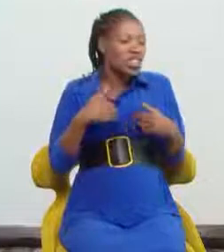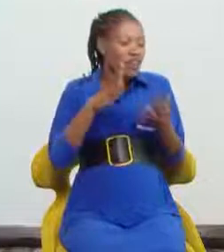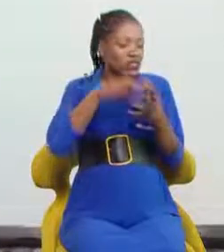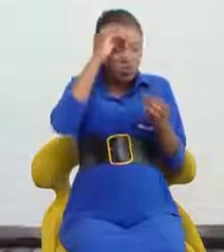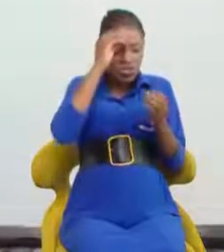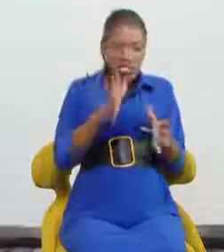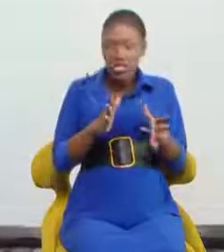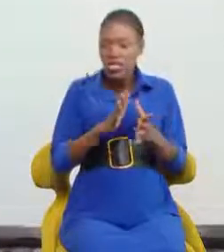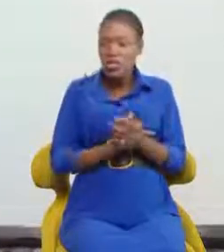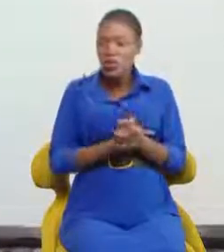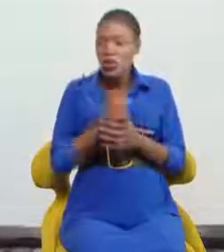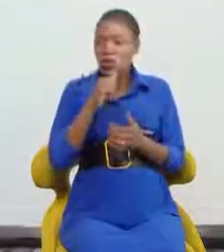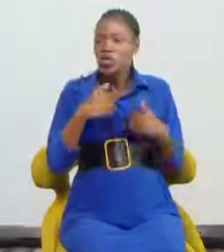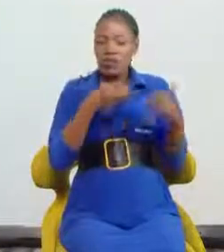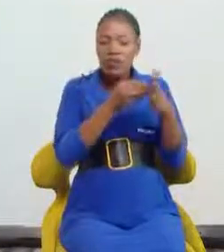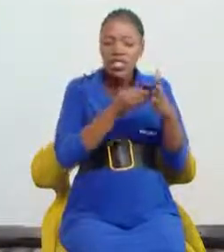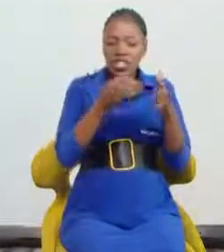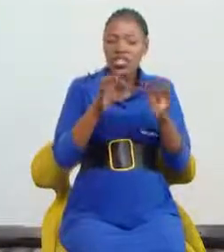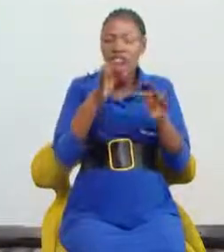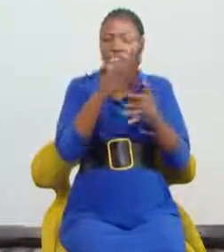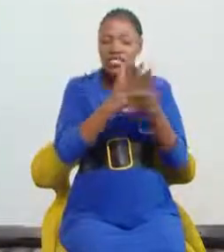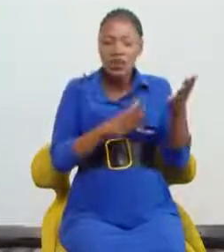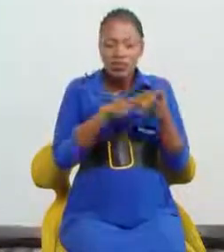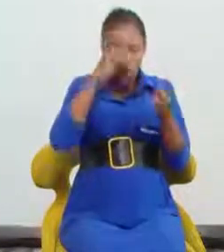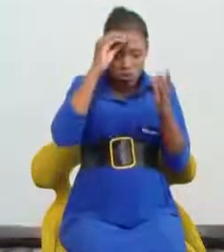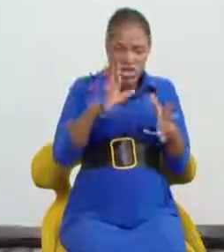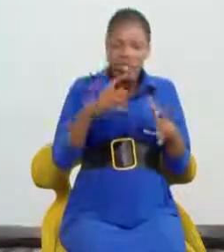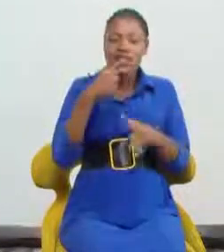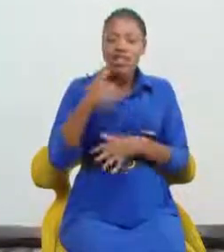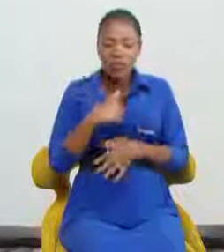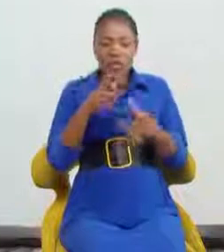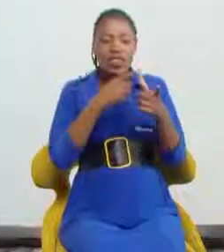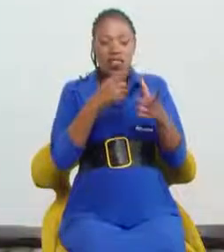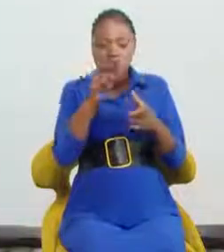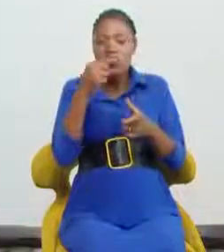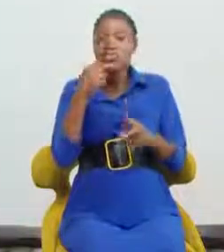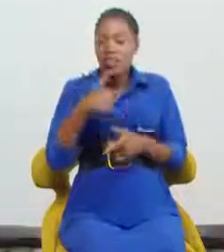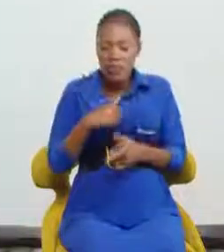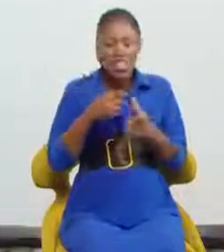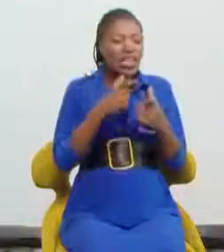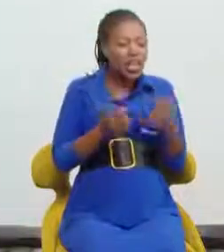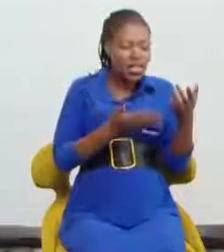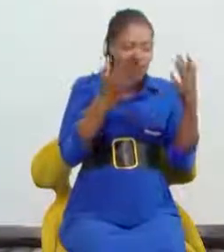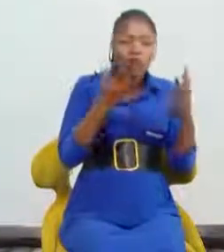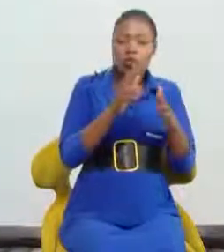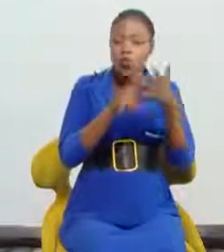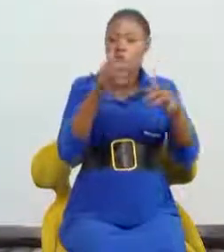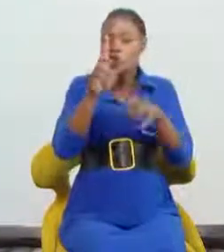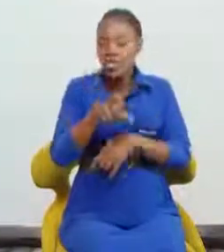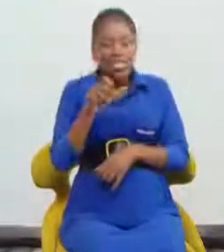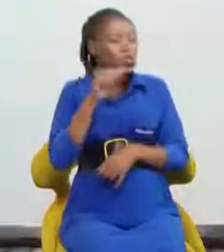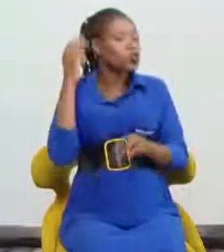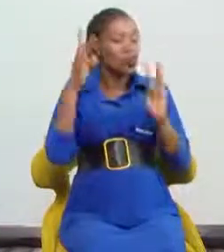budget? Why do you want money? Because well, if some students come, you tell me and I will give you the necessary money, don't worry. And